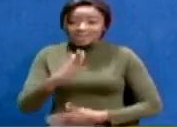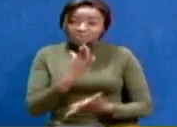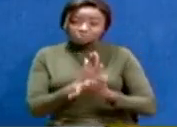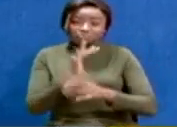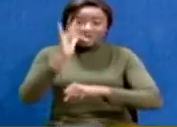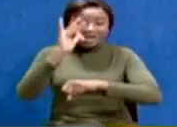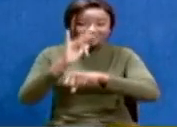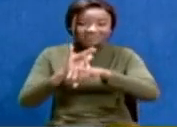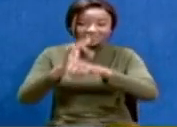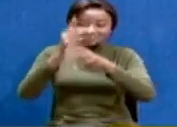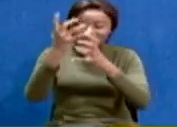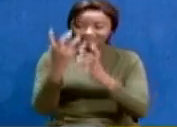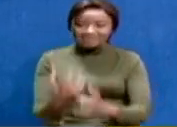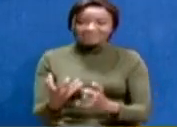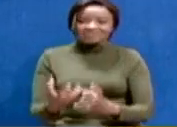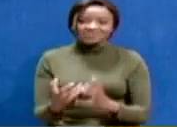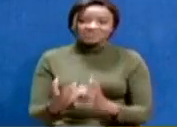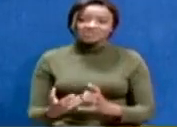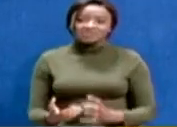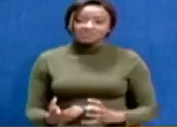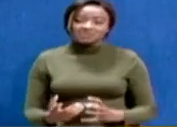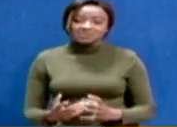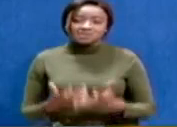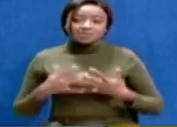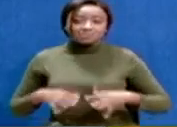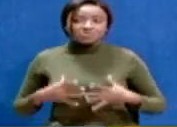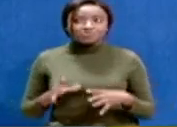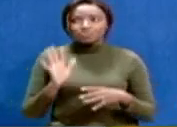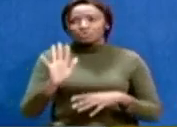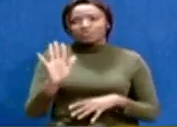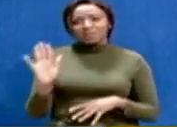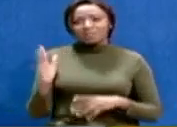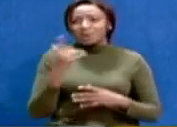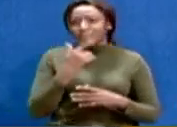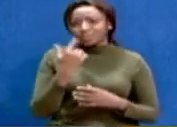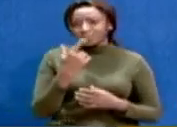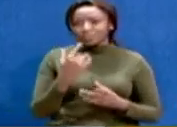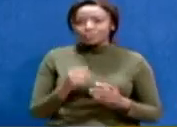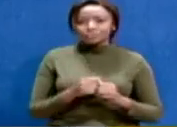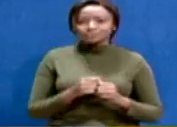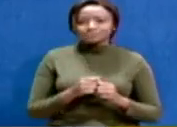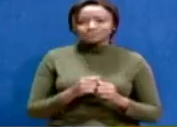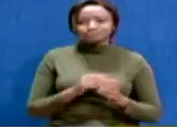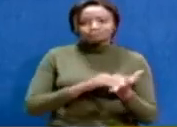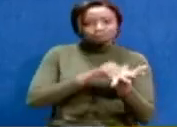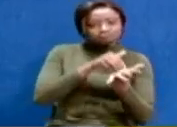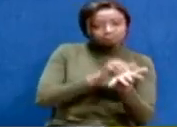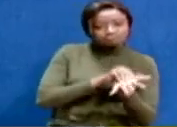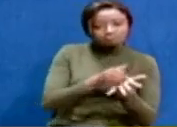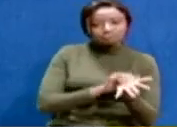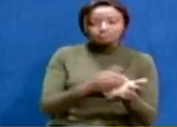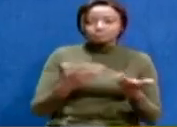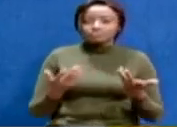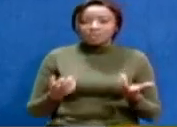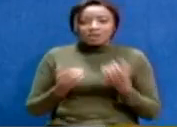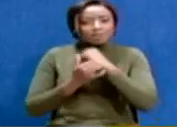affected those of us who are vulnerable